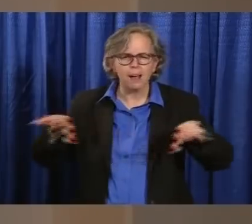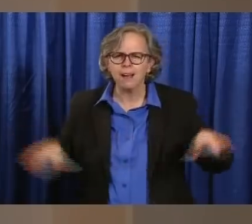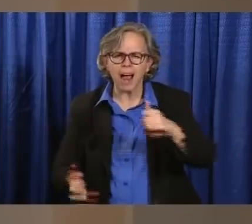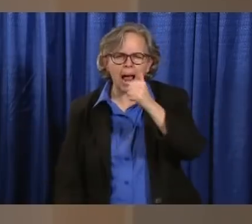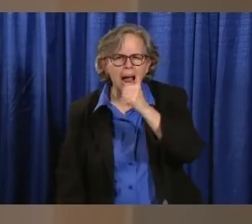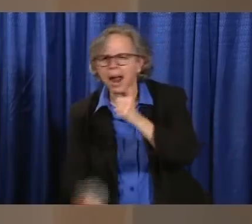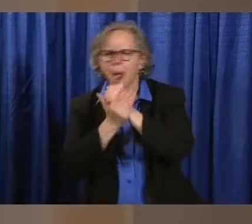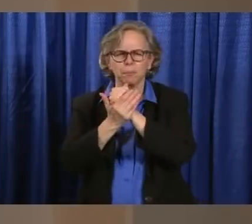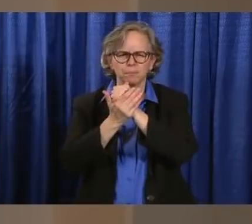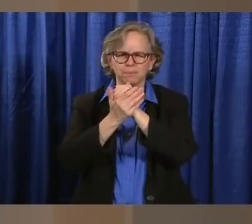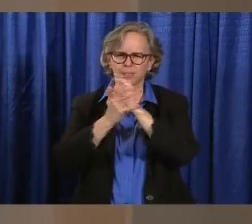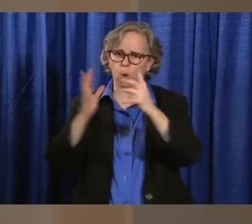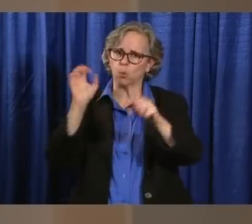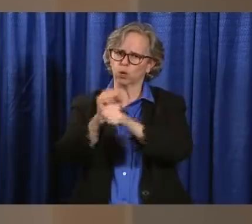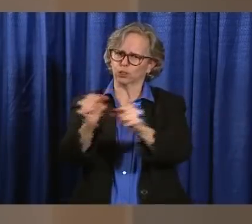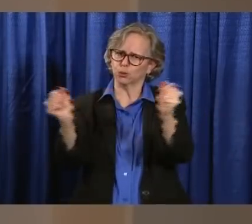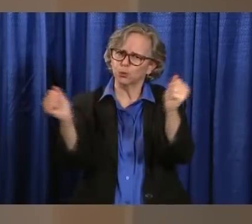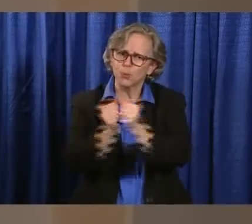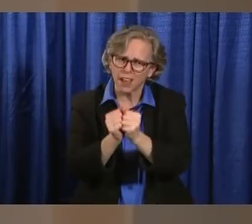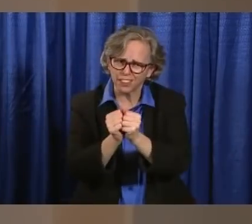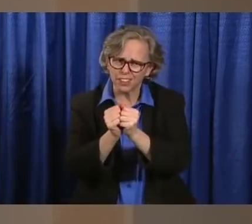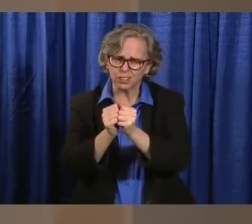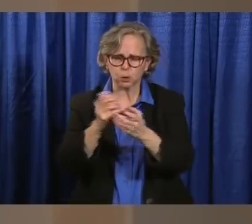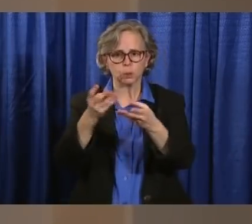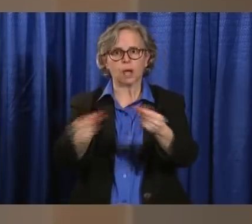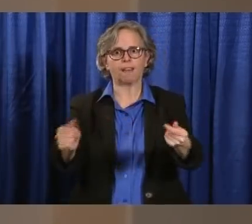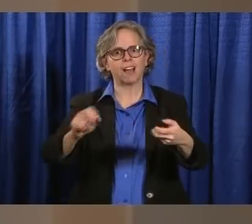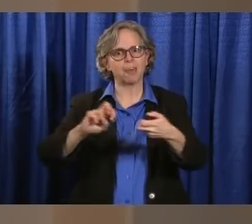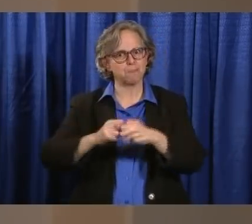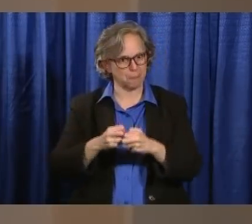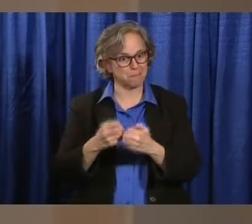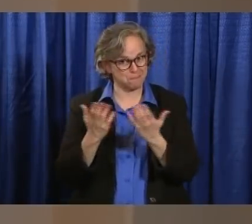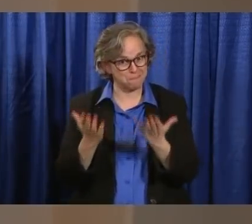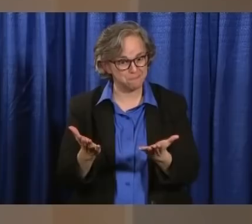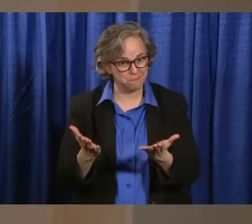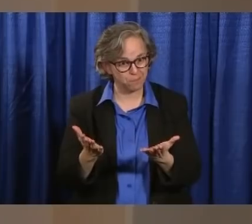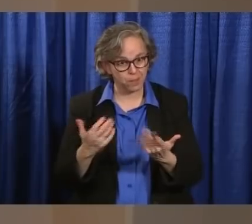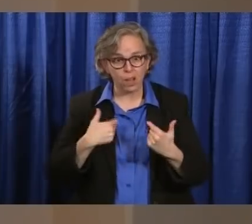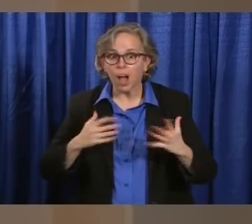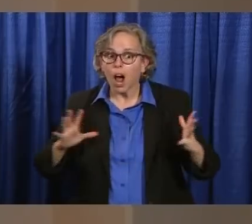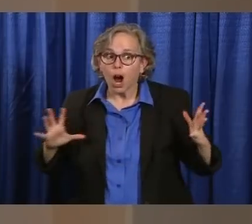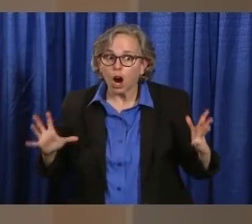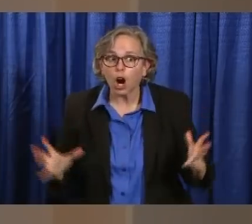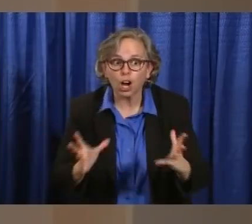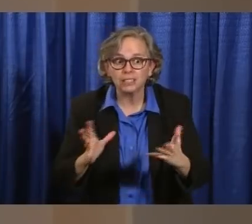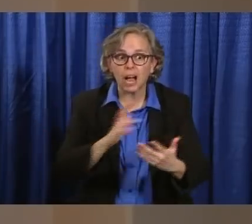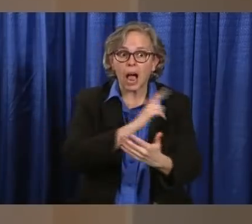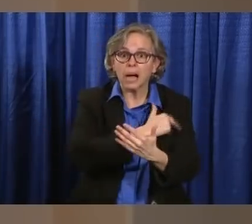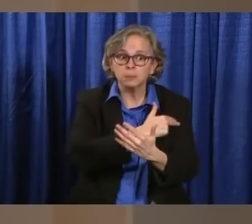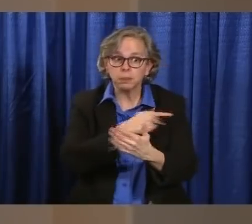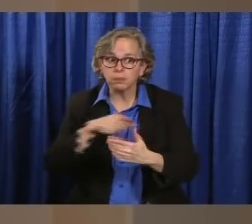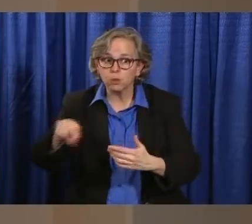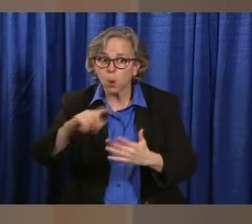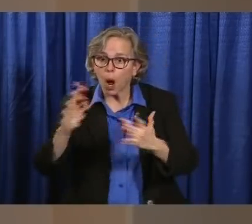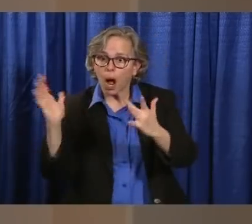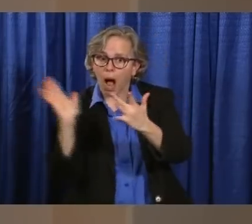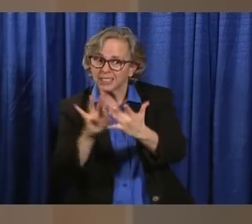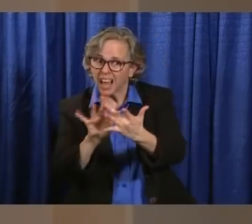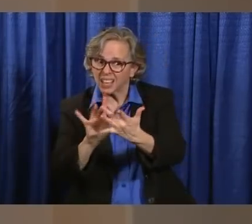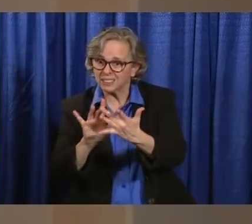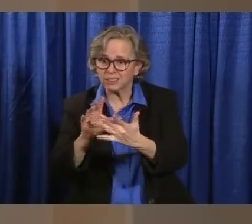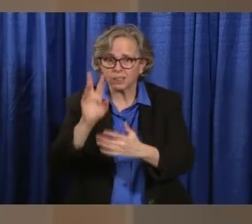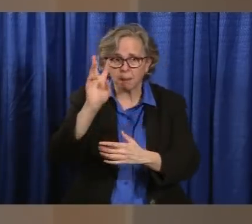the problem, and we encourage the hospitals to go to the Battelle website and make sure you let them know what you want, when you're